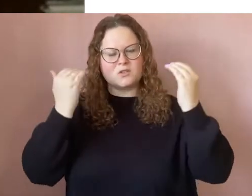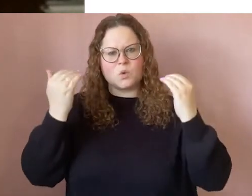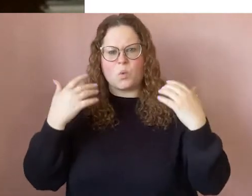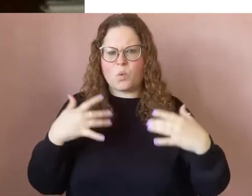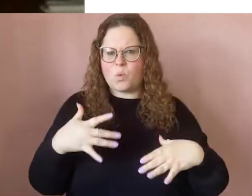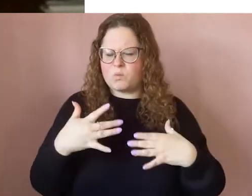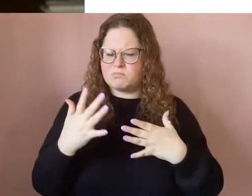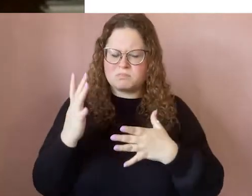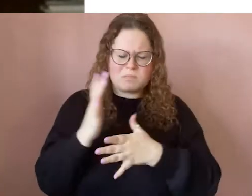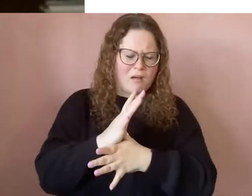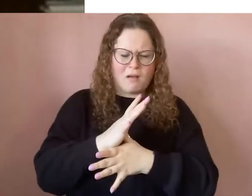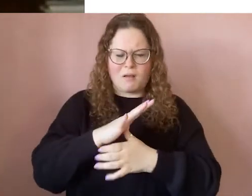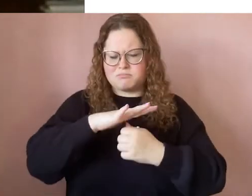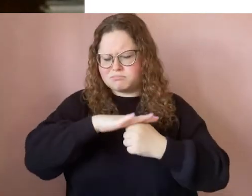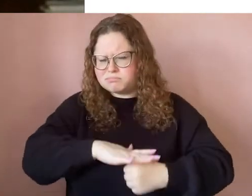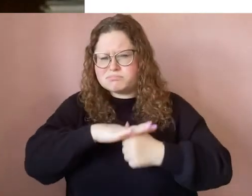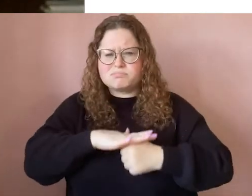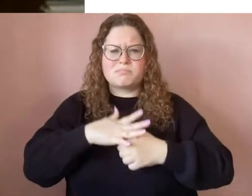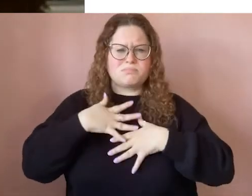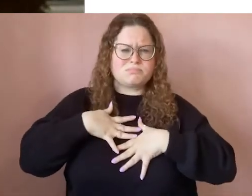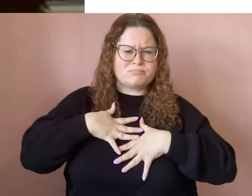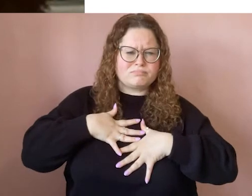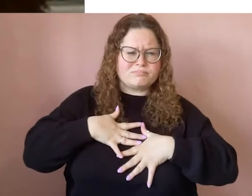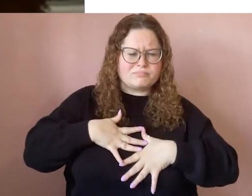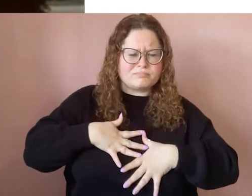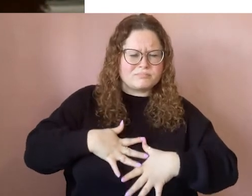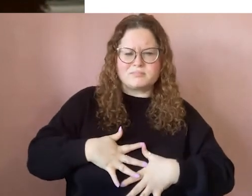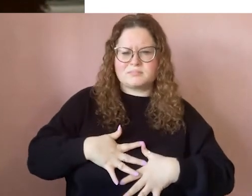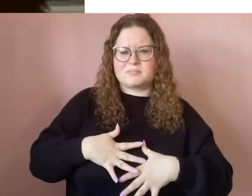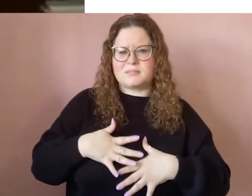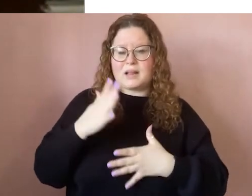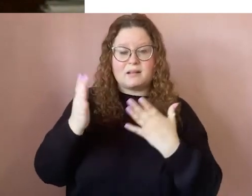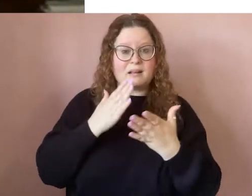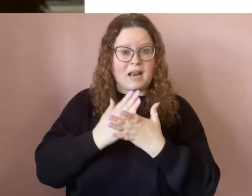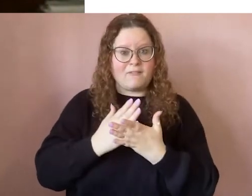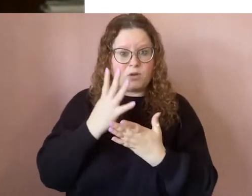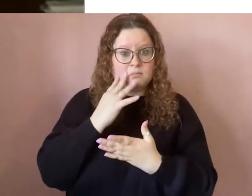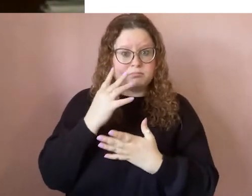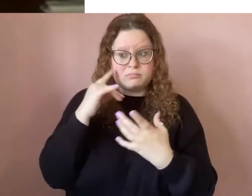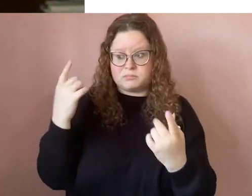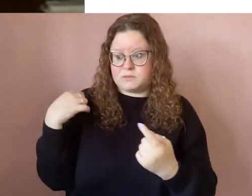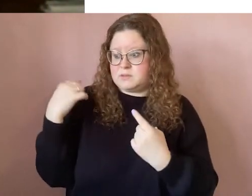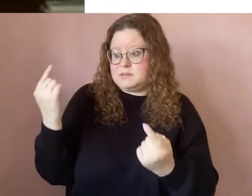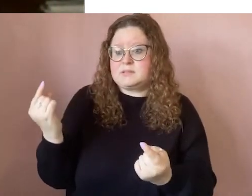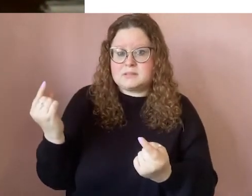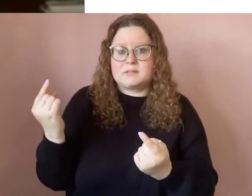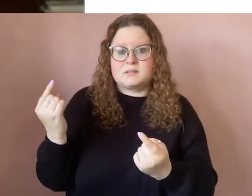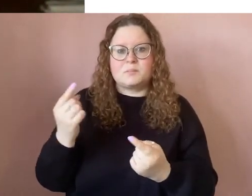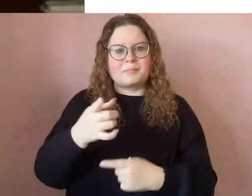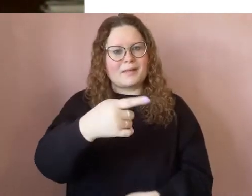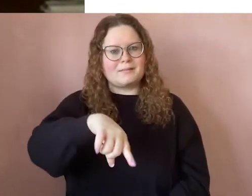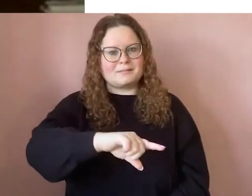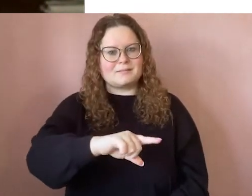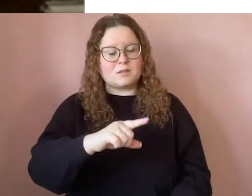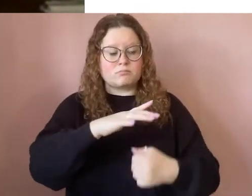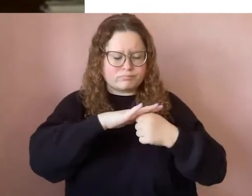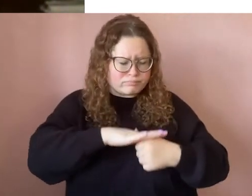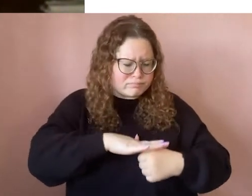their generation we've seen yet, except these are smart, intelligent people, at the same